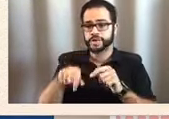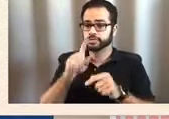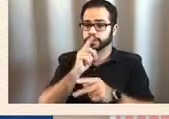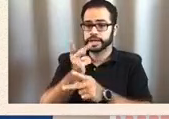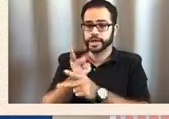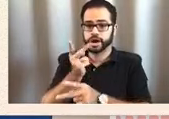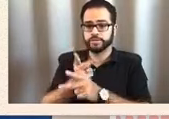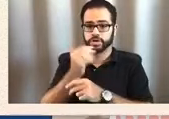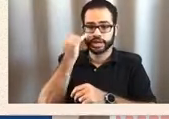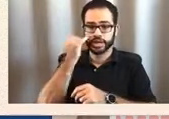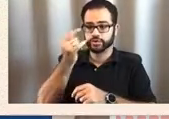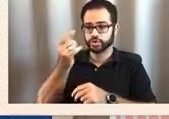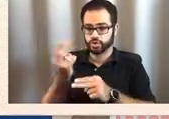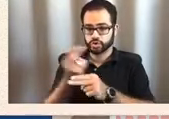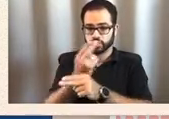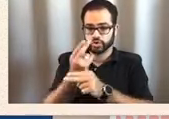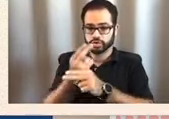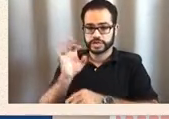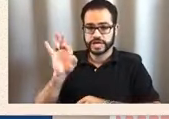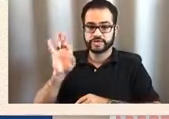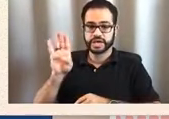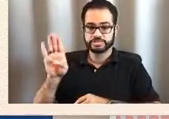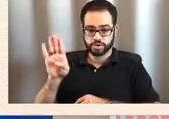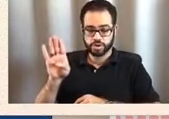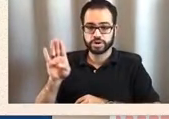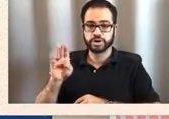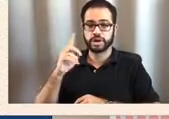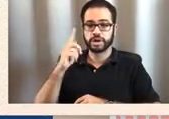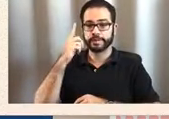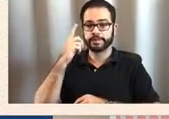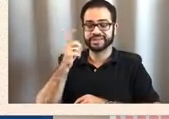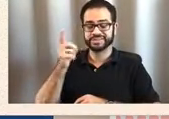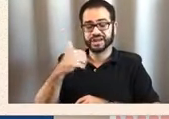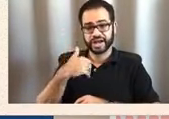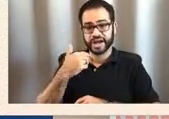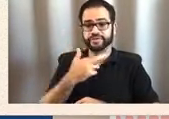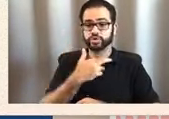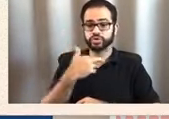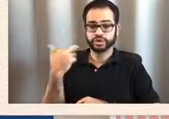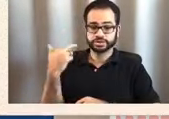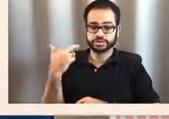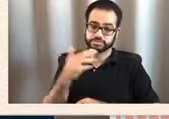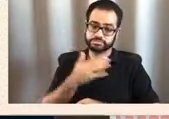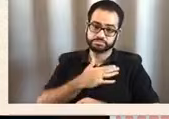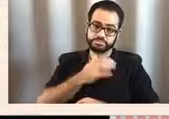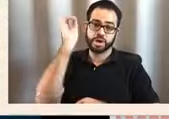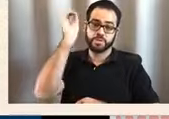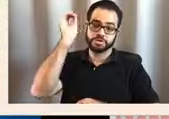Facebook because you're taking a risk, in my opinion.